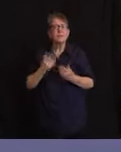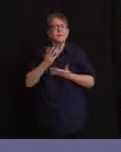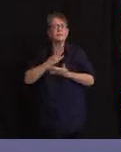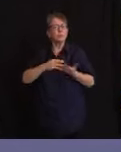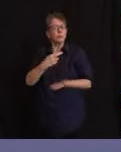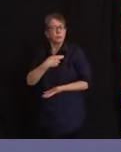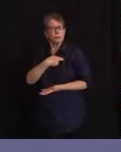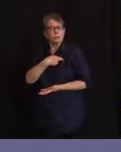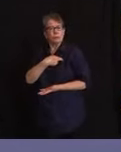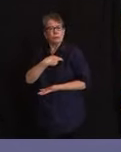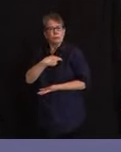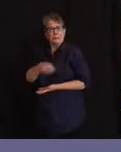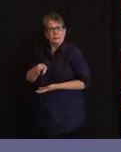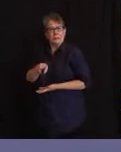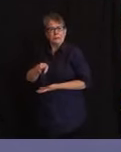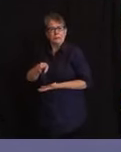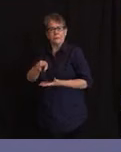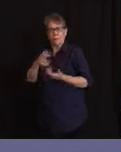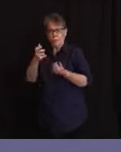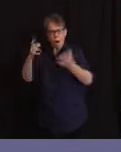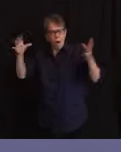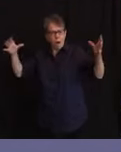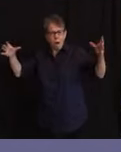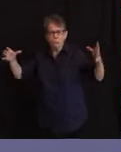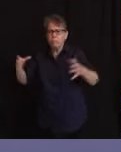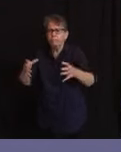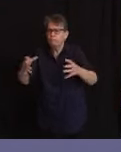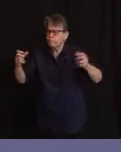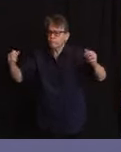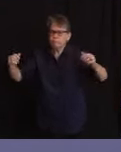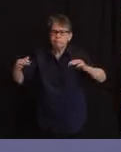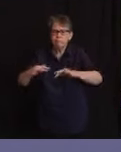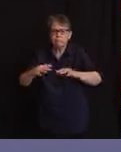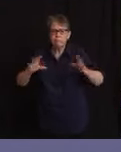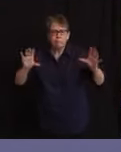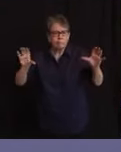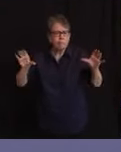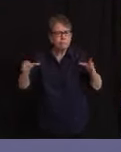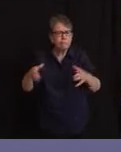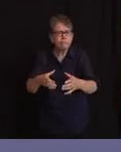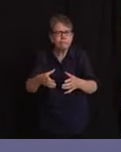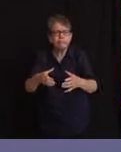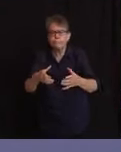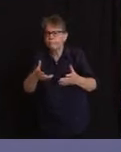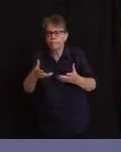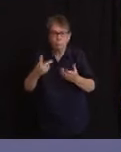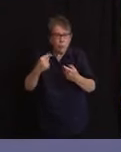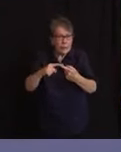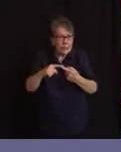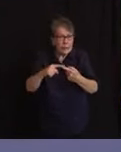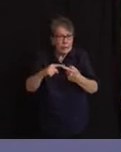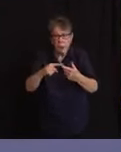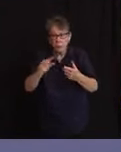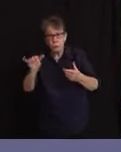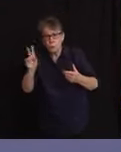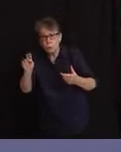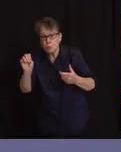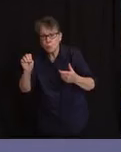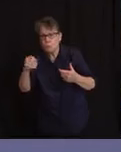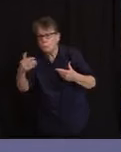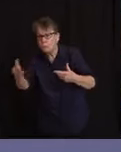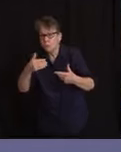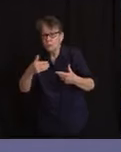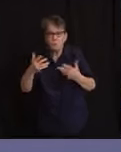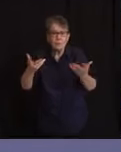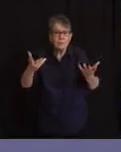June. And we have not given you the guidance on schools, and I think we're going to probably do that tomorrow, and I'm sorry it's